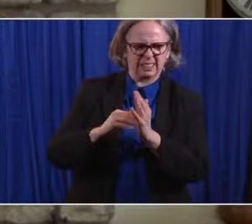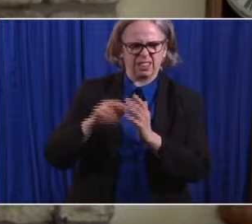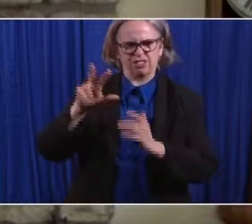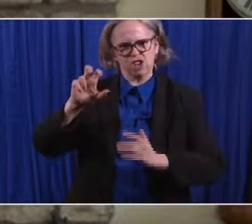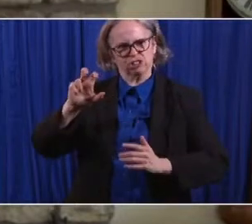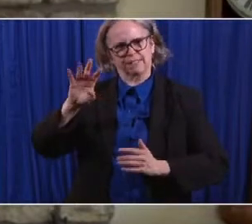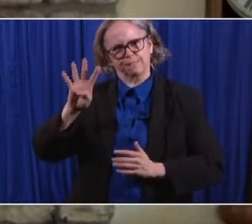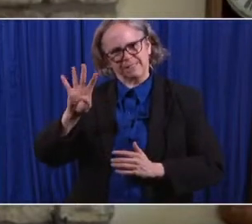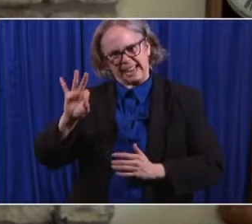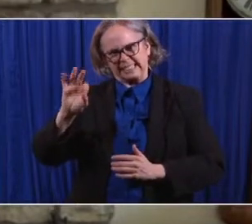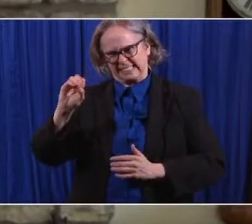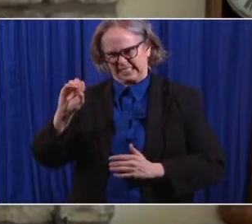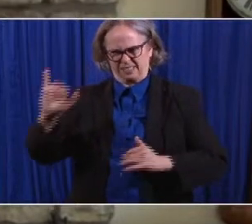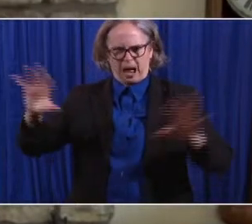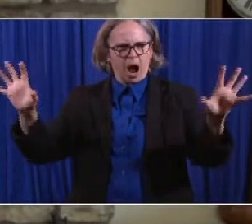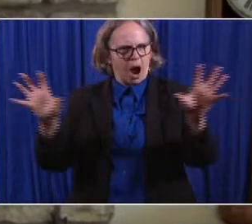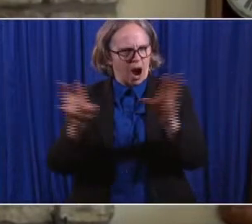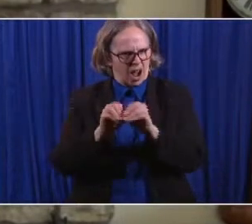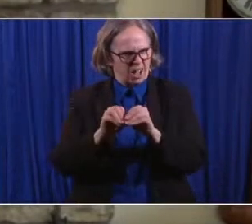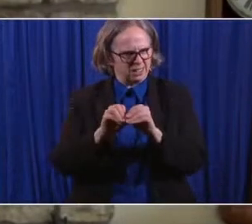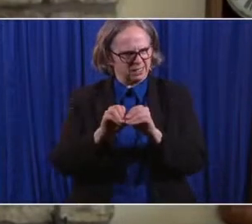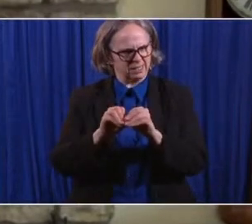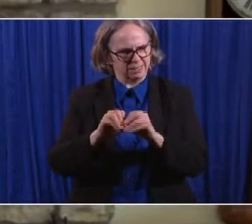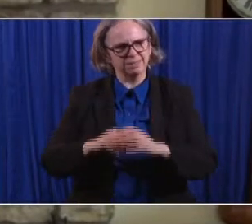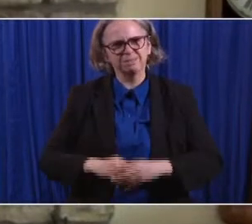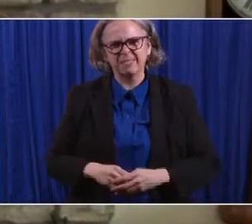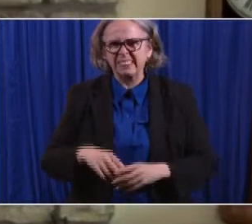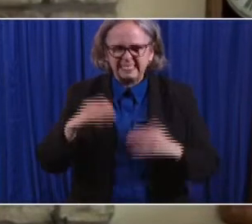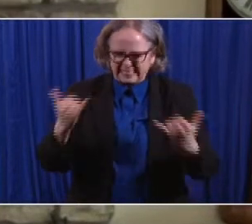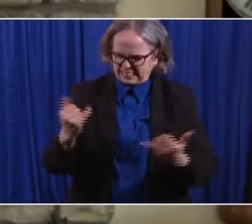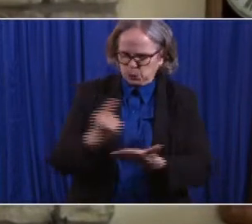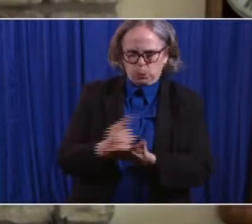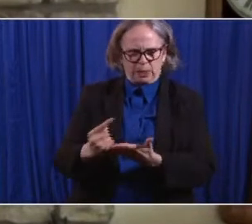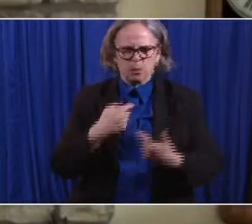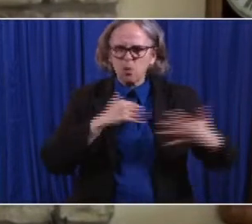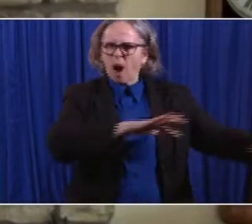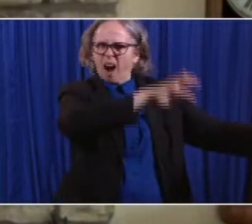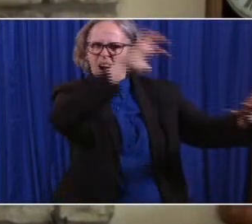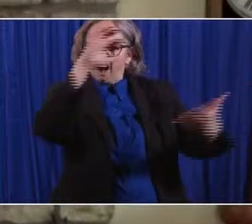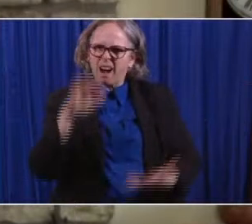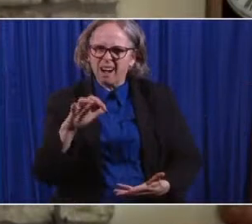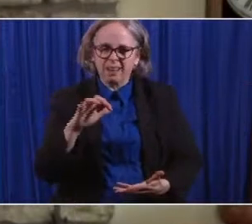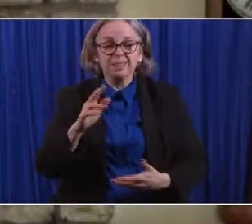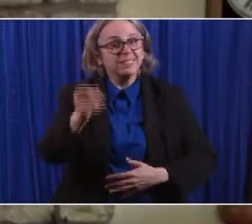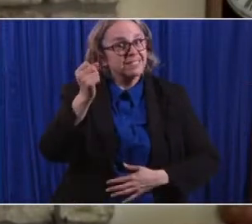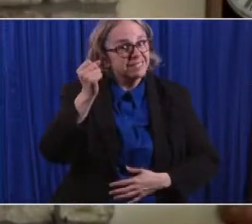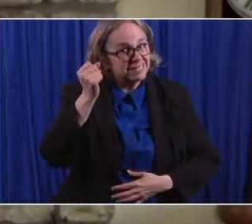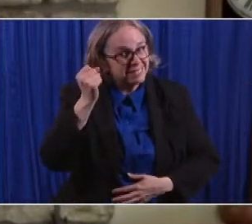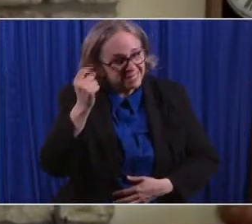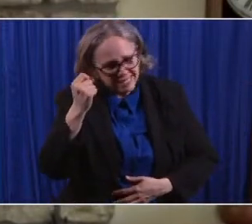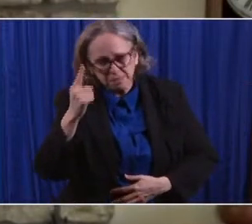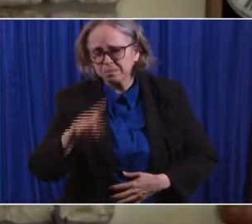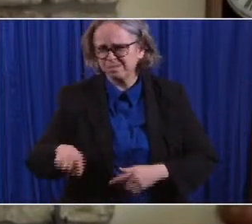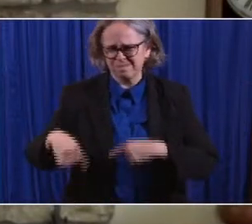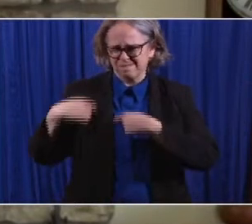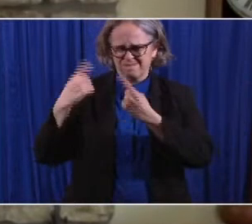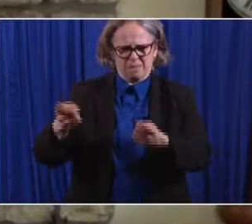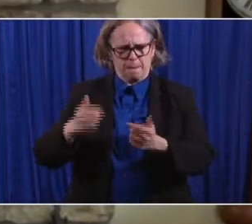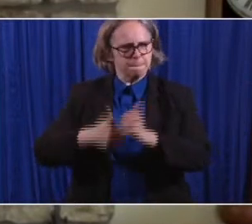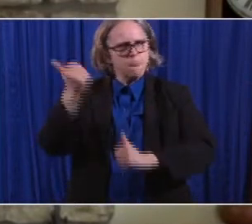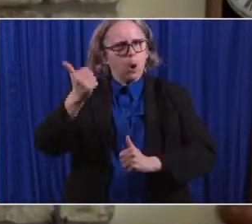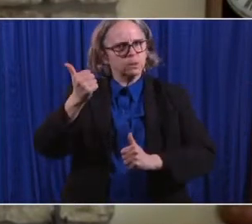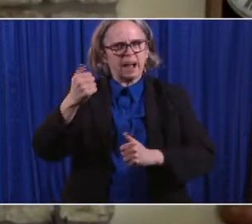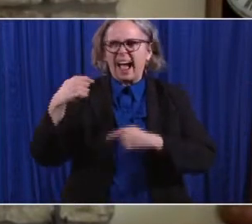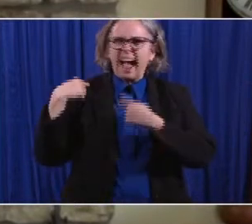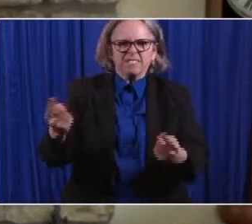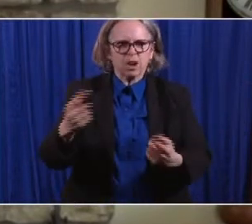448,390 to be exact, doses coming into the state of Ohio. This is by far the most doses, more doses than we